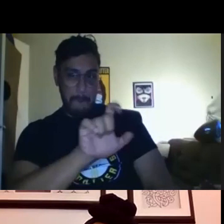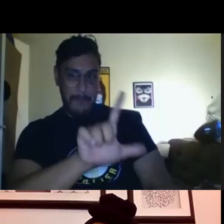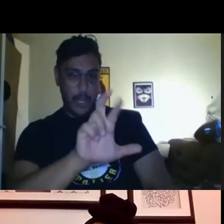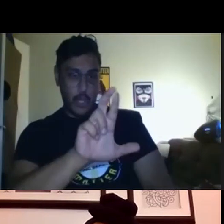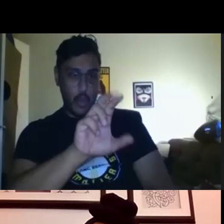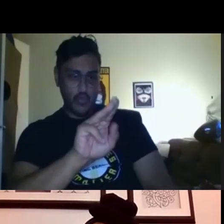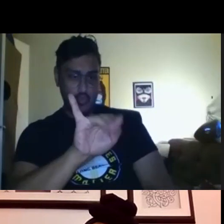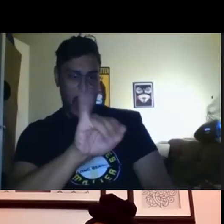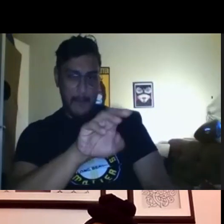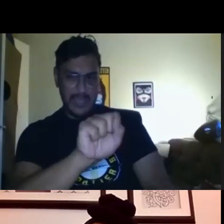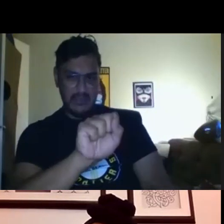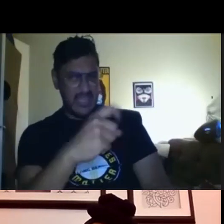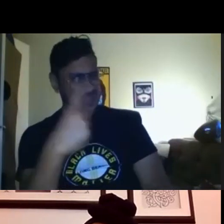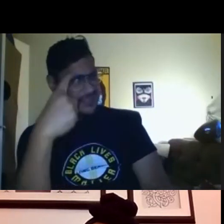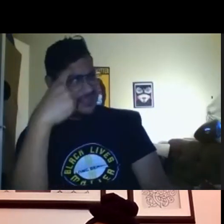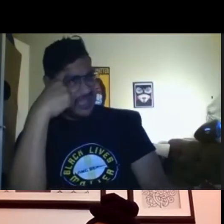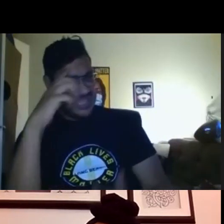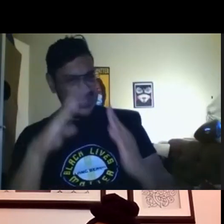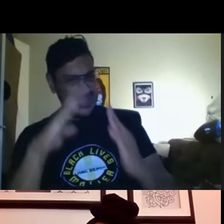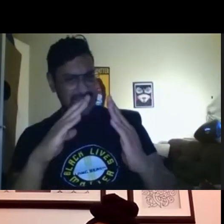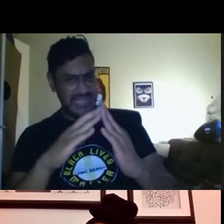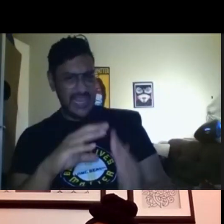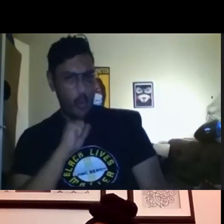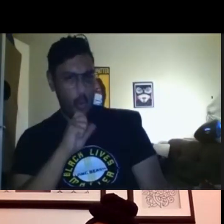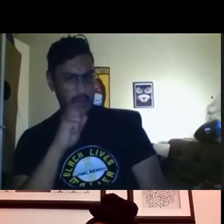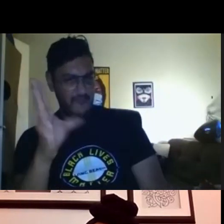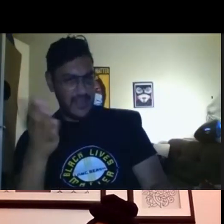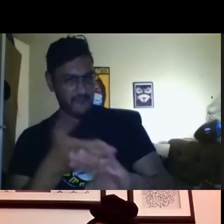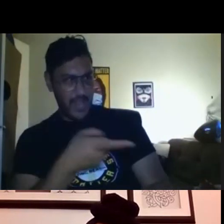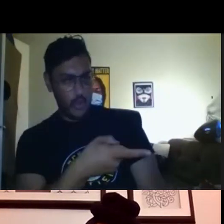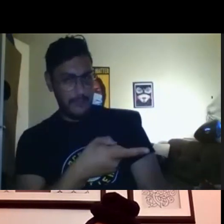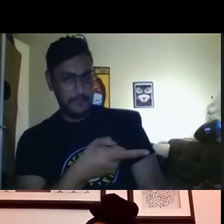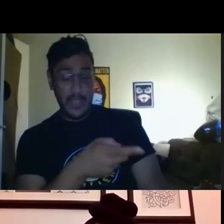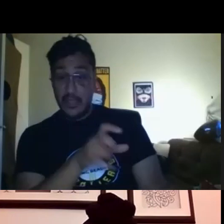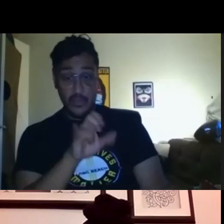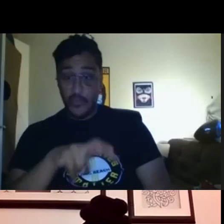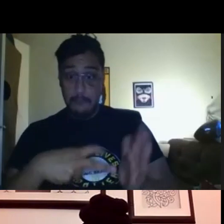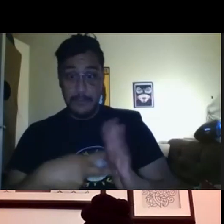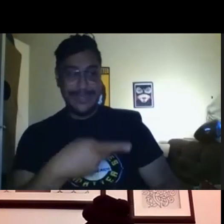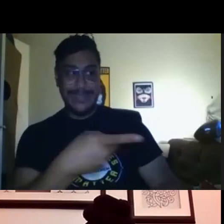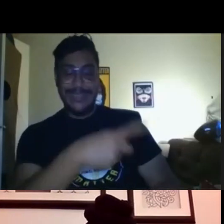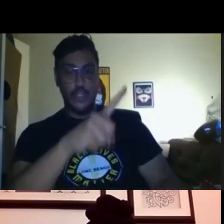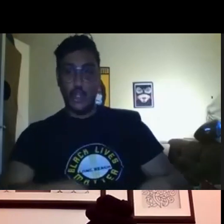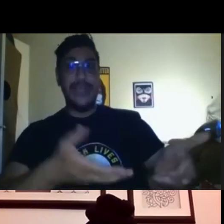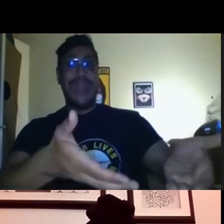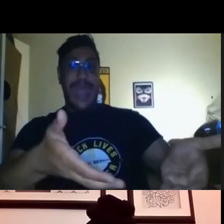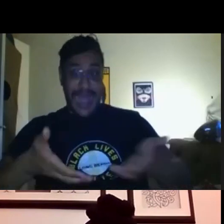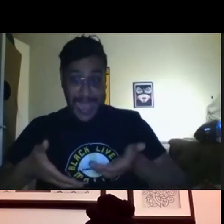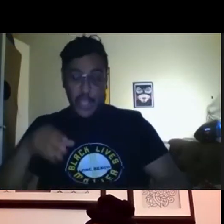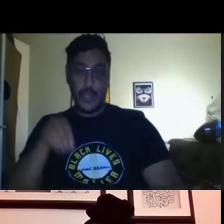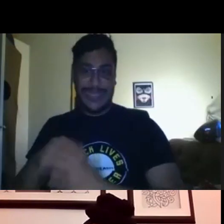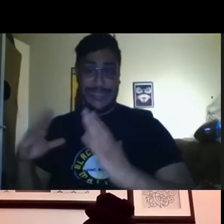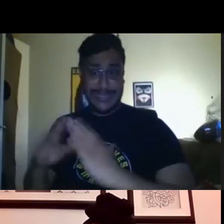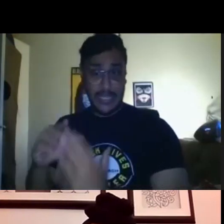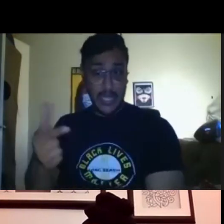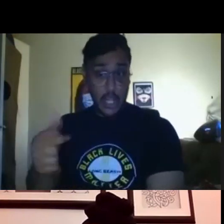fired from the city of Orange, right, would not have been able to get a job with the city of Gardena PD and